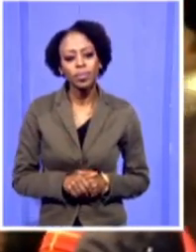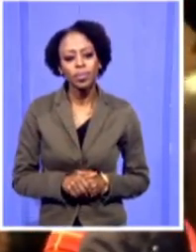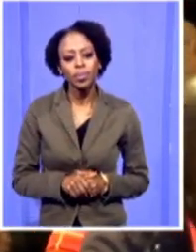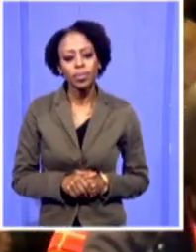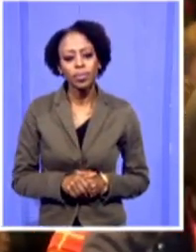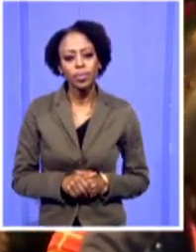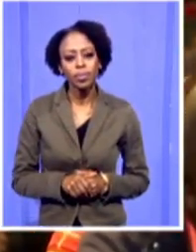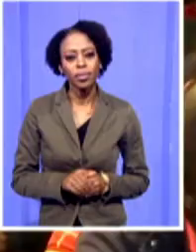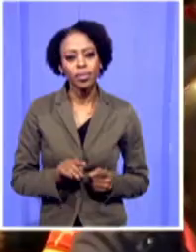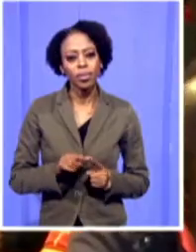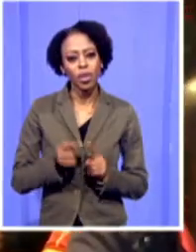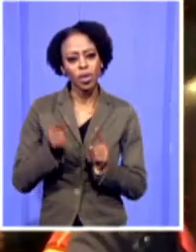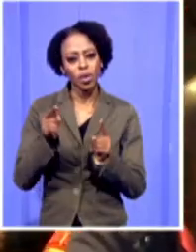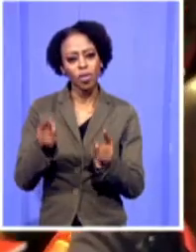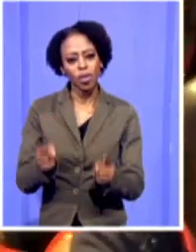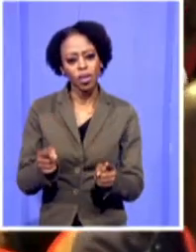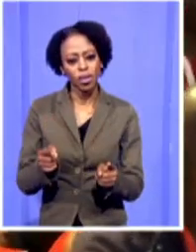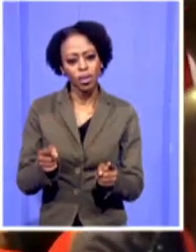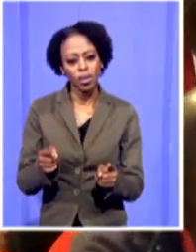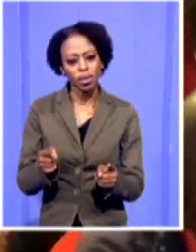Oh, point of order, yes.